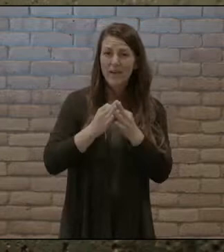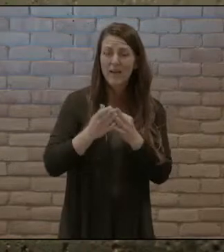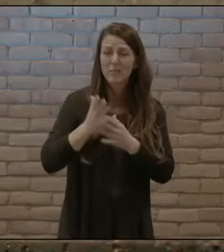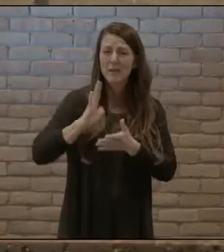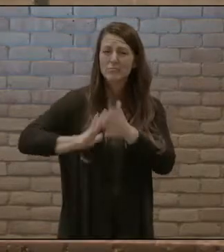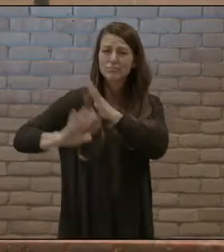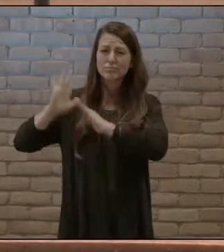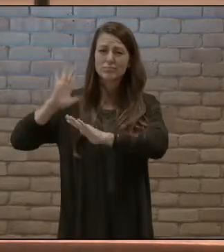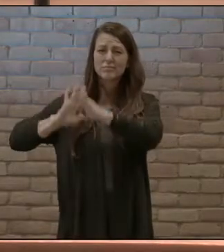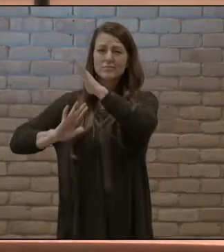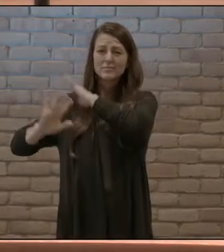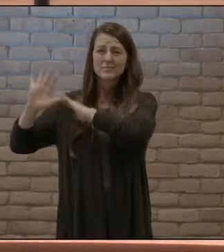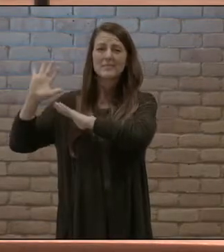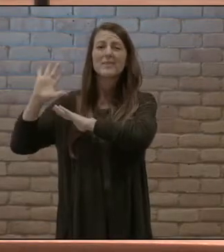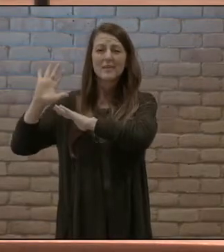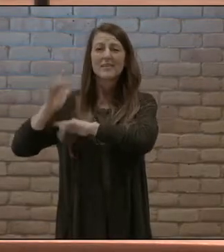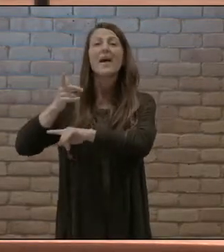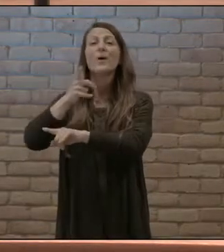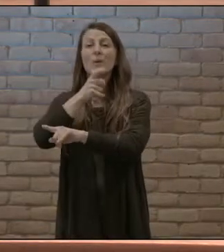of those who were exiled.